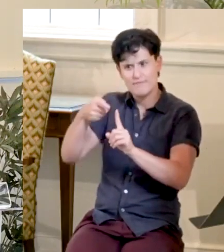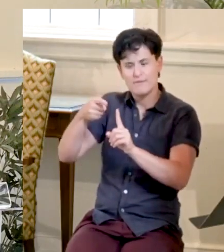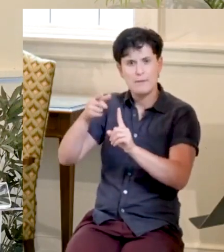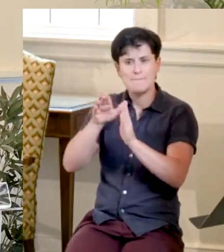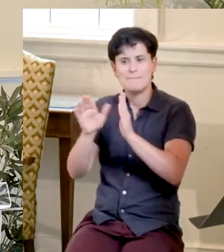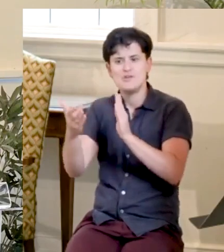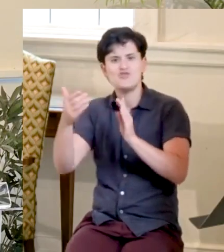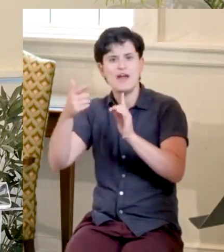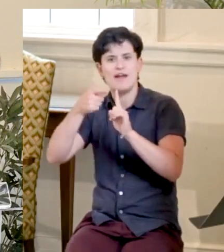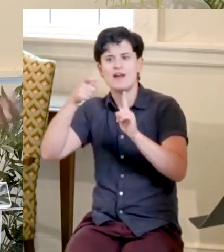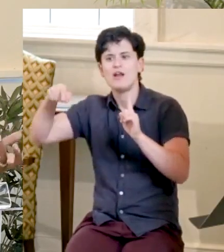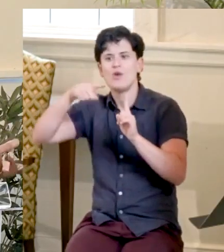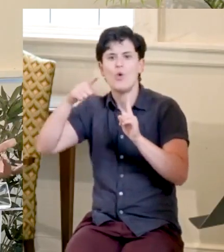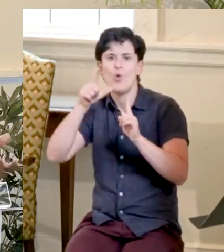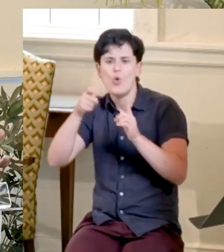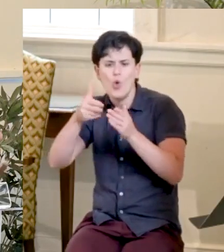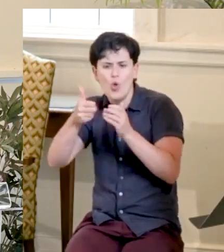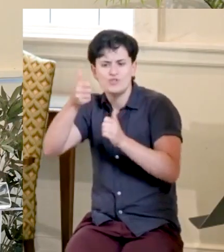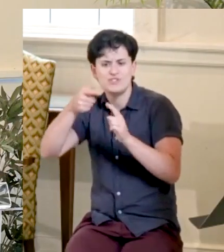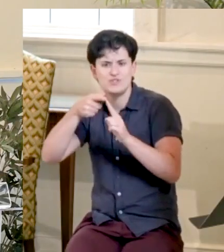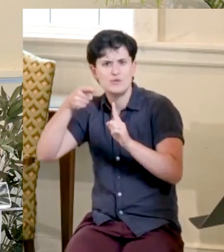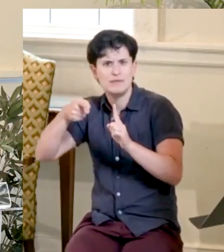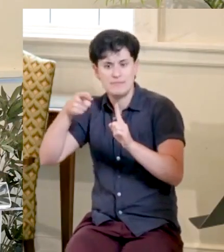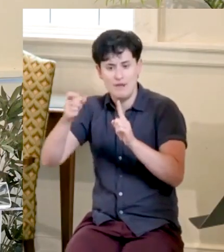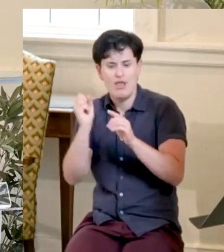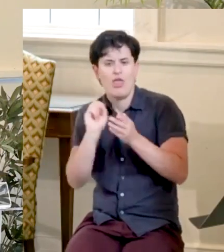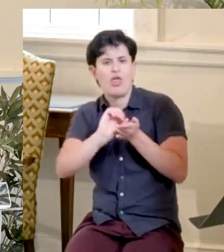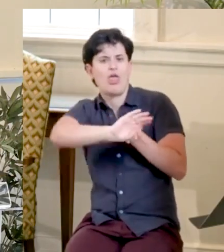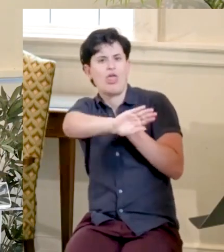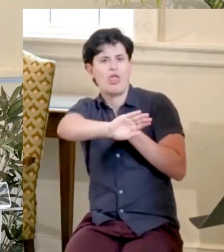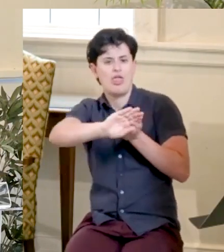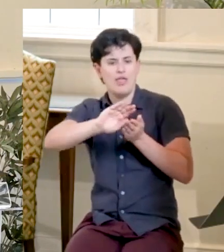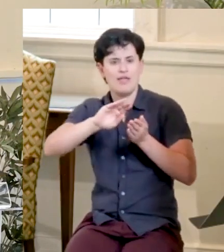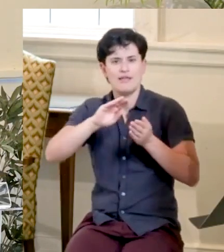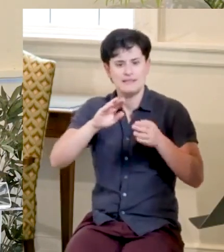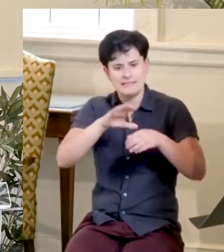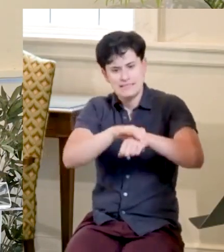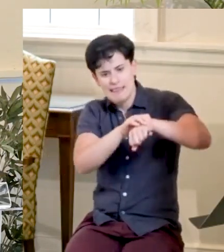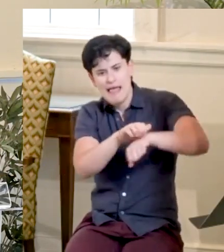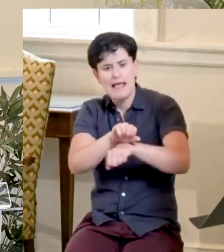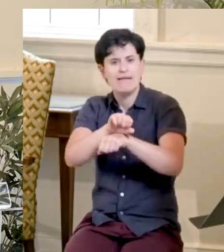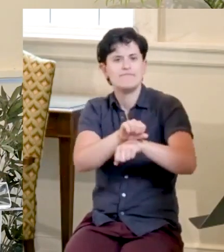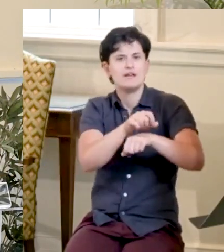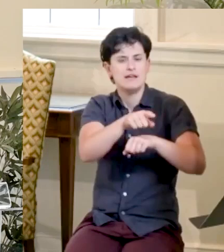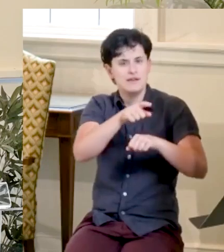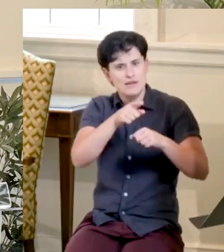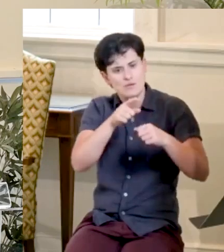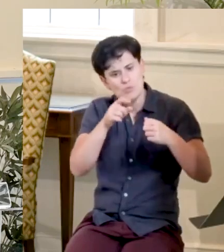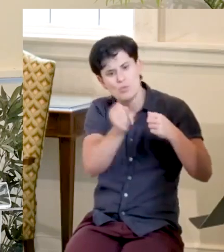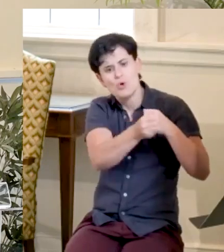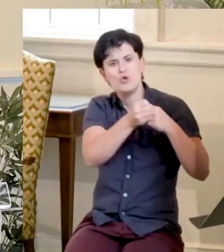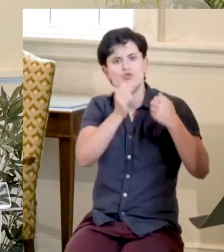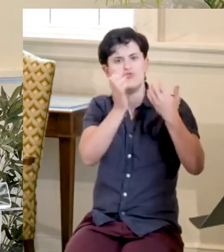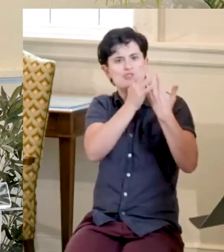him, cast aside, enslaved, and imprisoned. He had every reason to